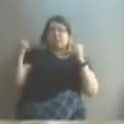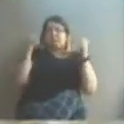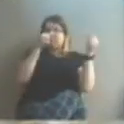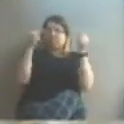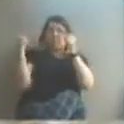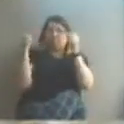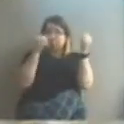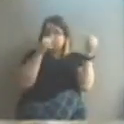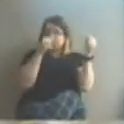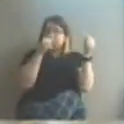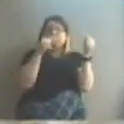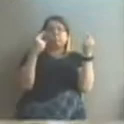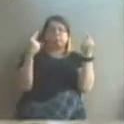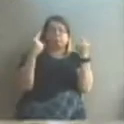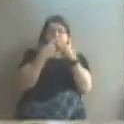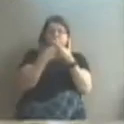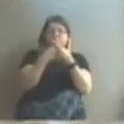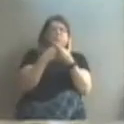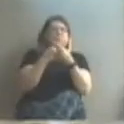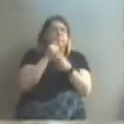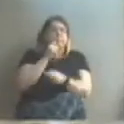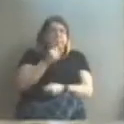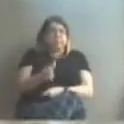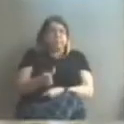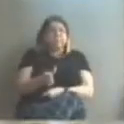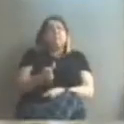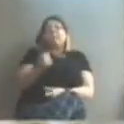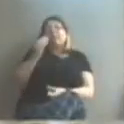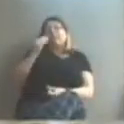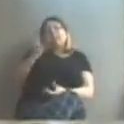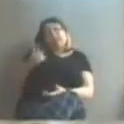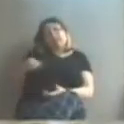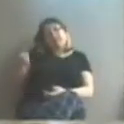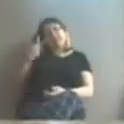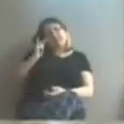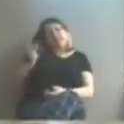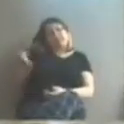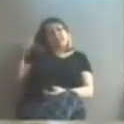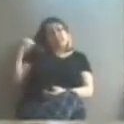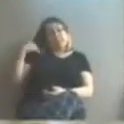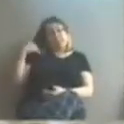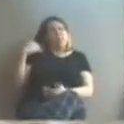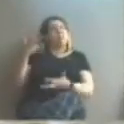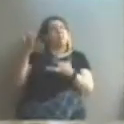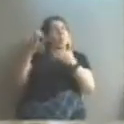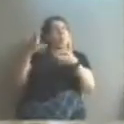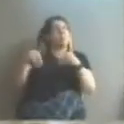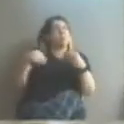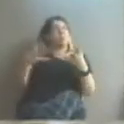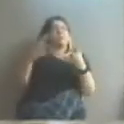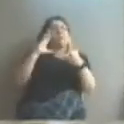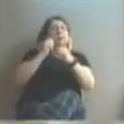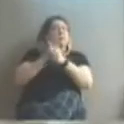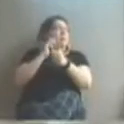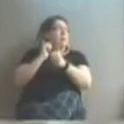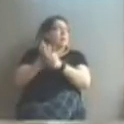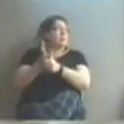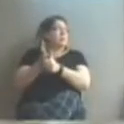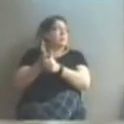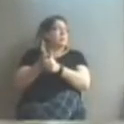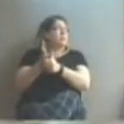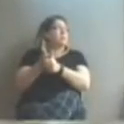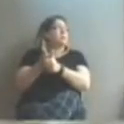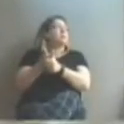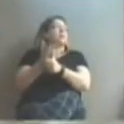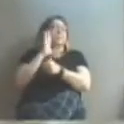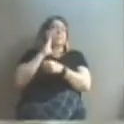themselves. So information that you've seen before, but I do want to give you updates on, and I will